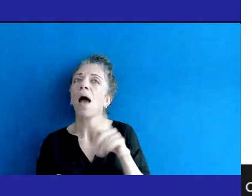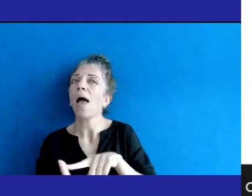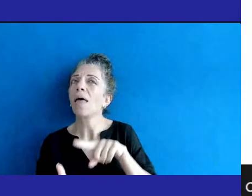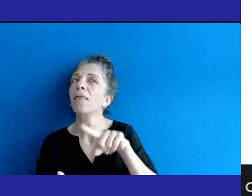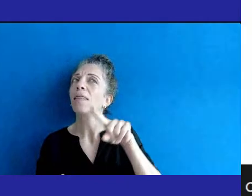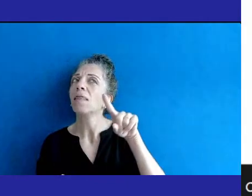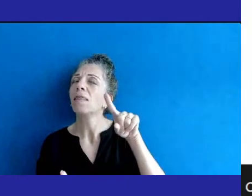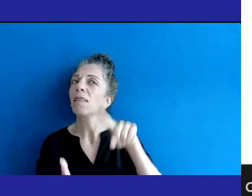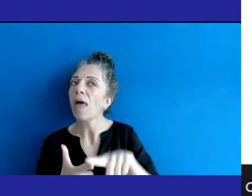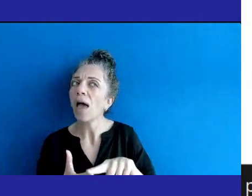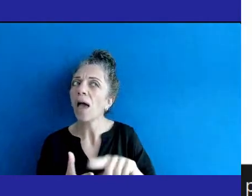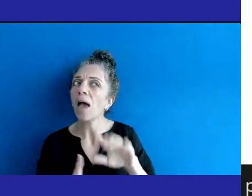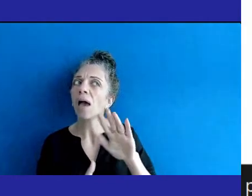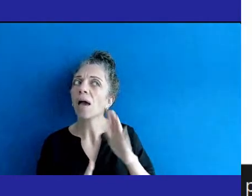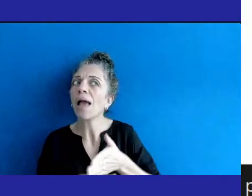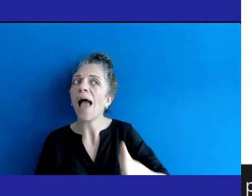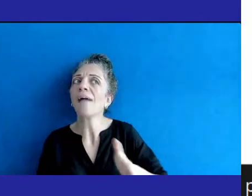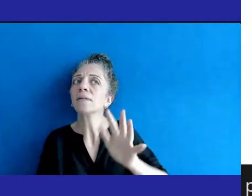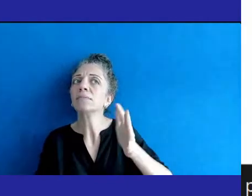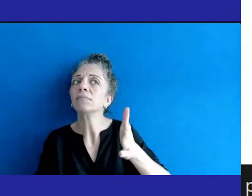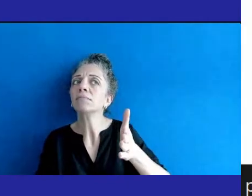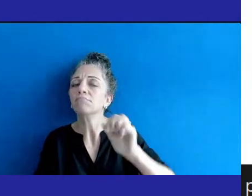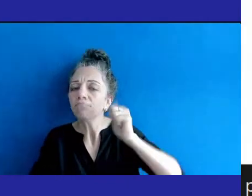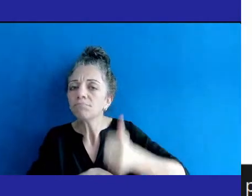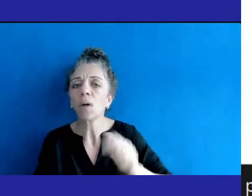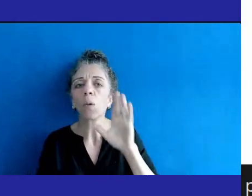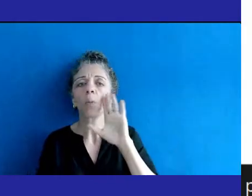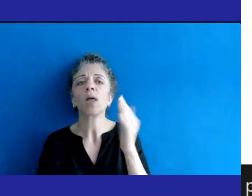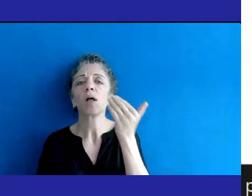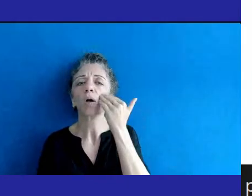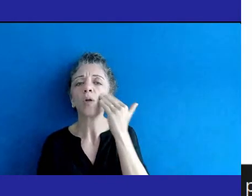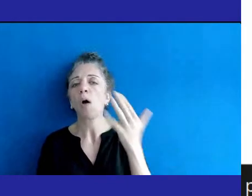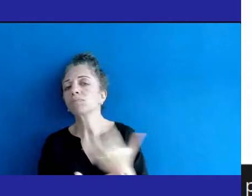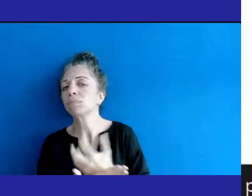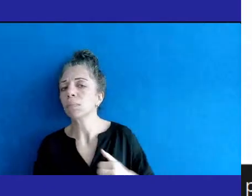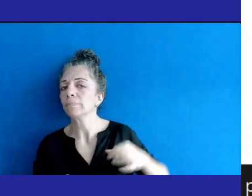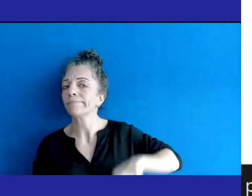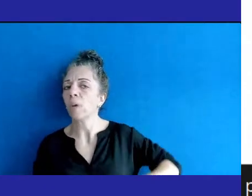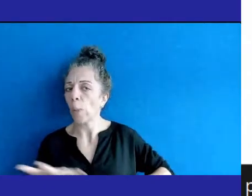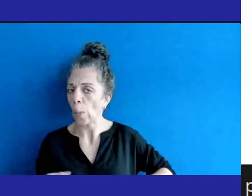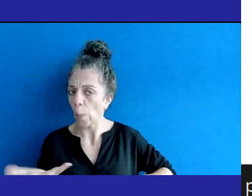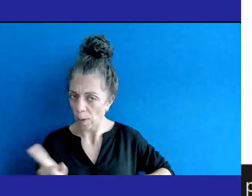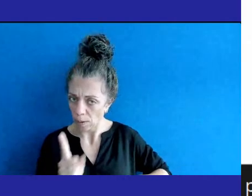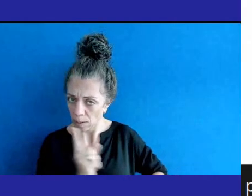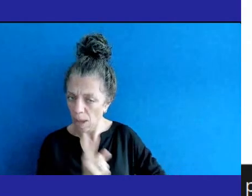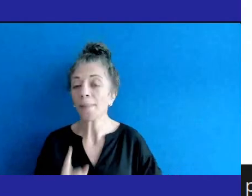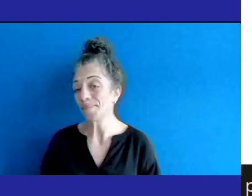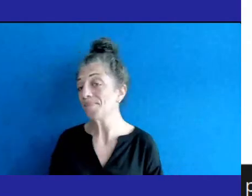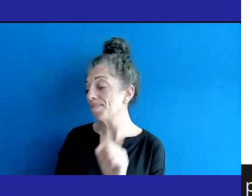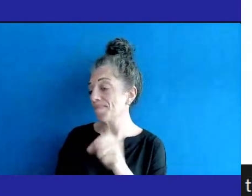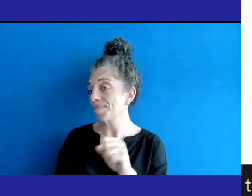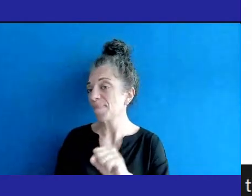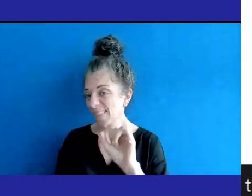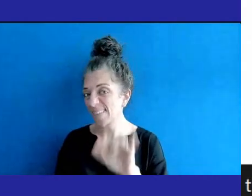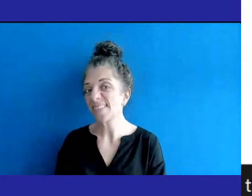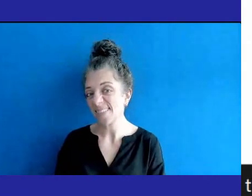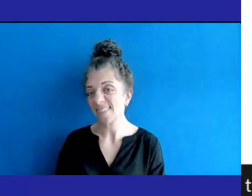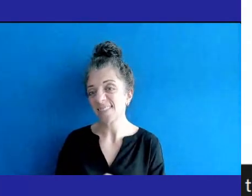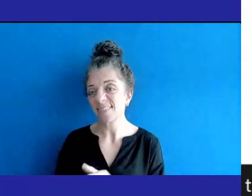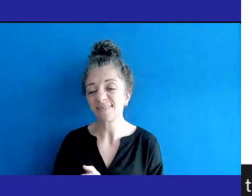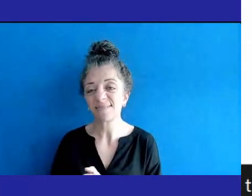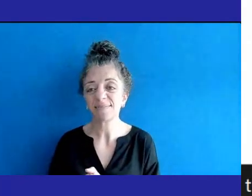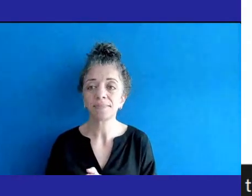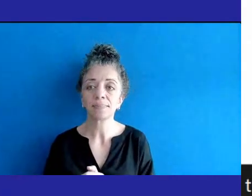coming in from these? So we'll have a better. That's right. That's the best way to manage the utilization from every hospital lab. Yes.